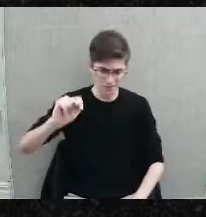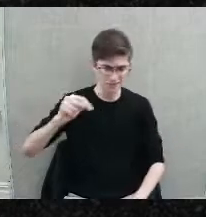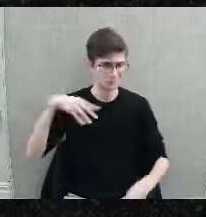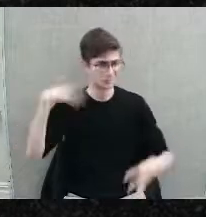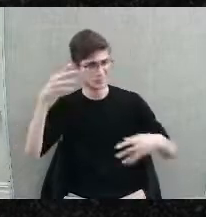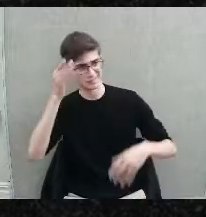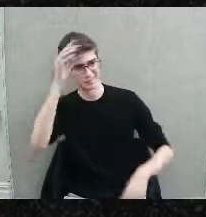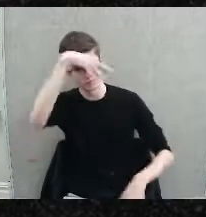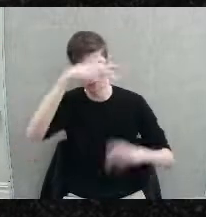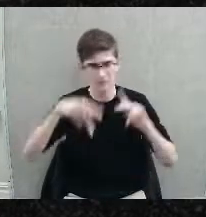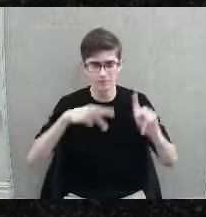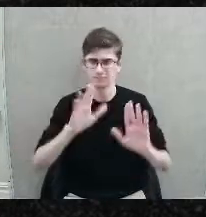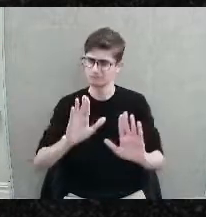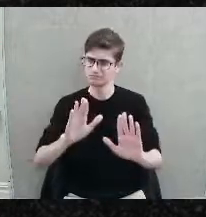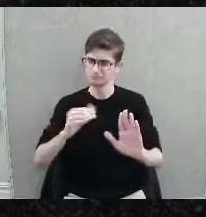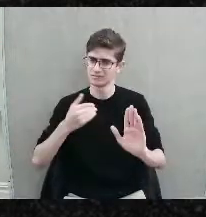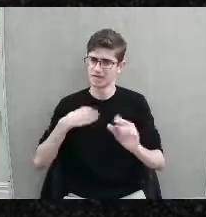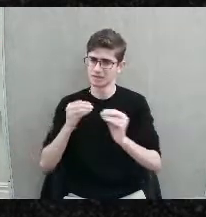about,